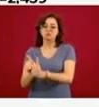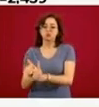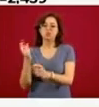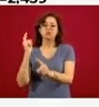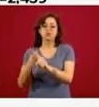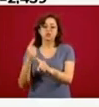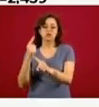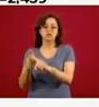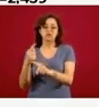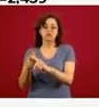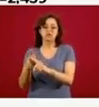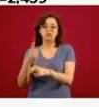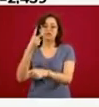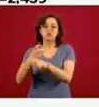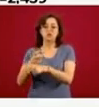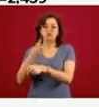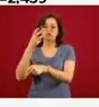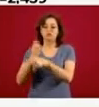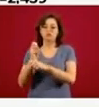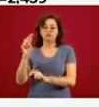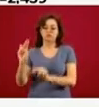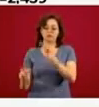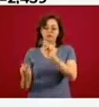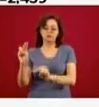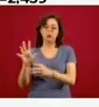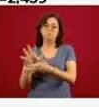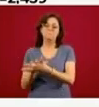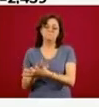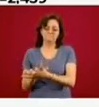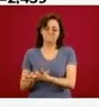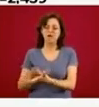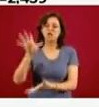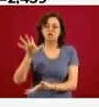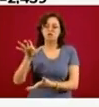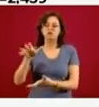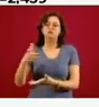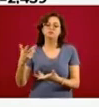patients have had to be hospitalized,